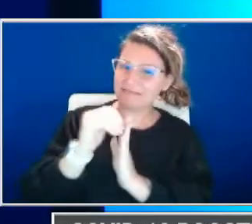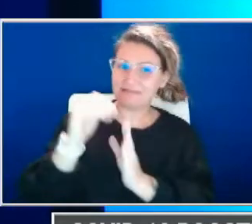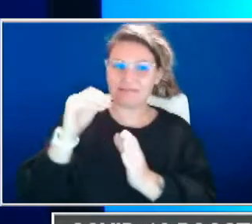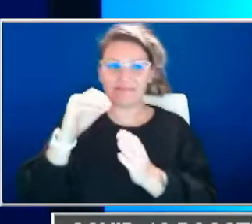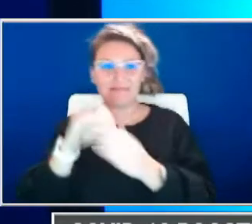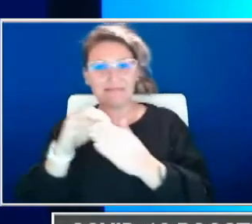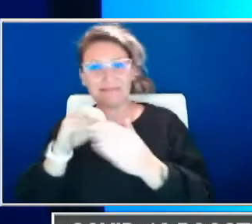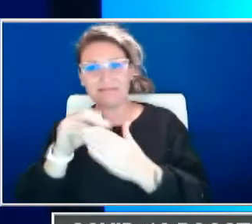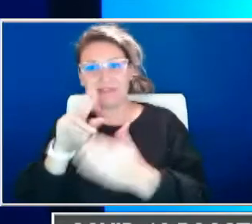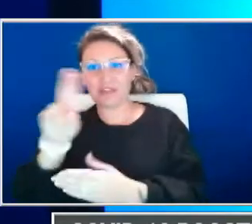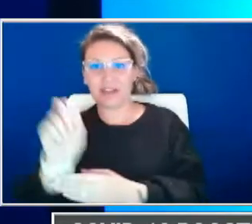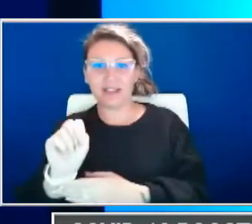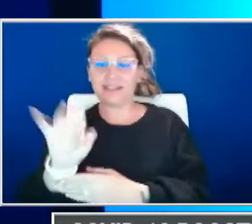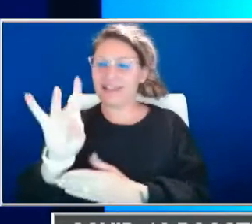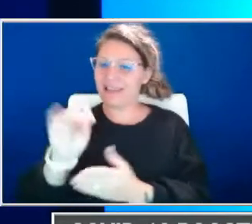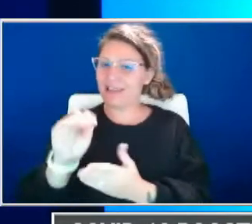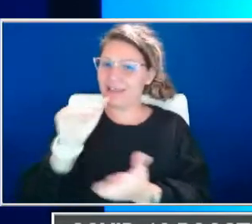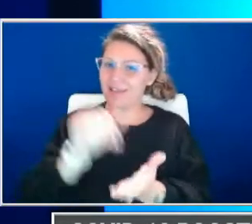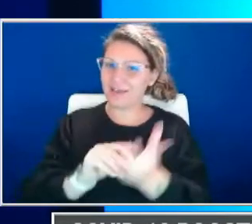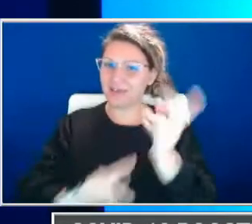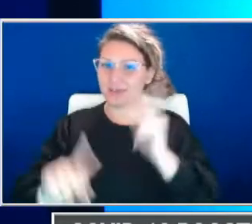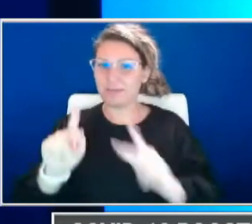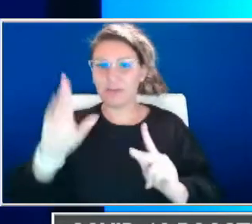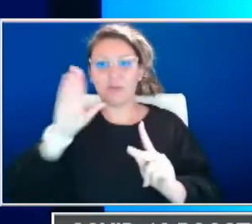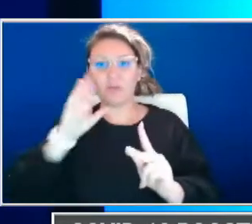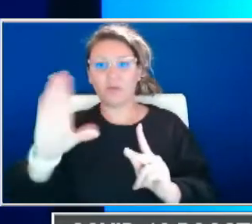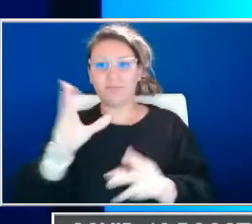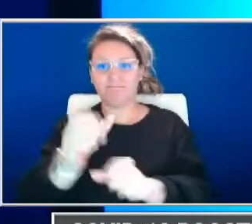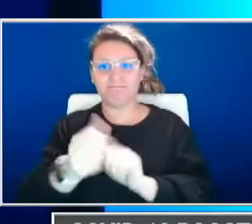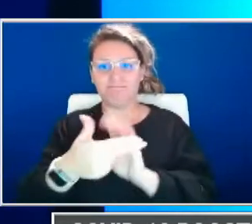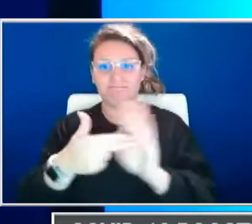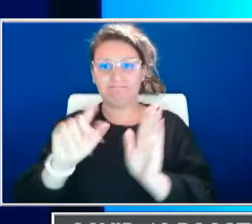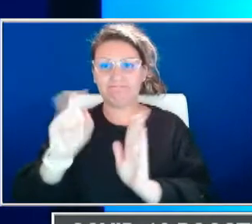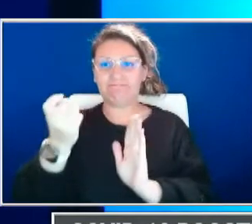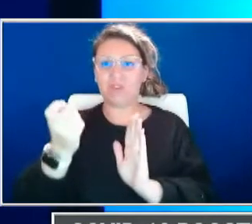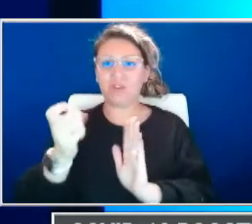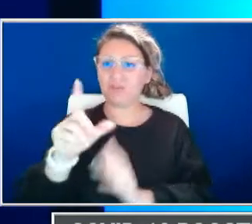a diagnosis in 2022. According to the website